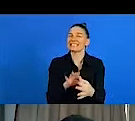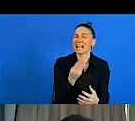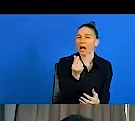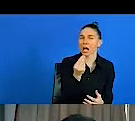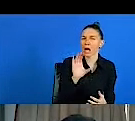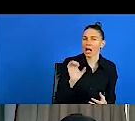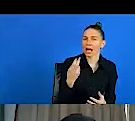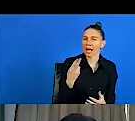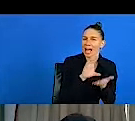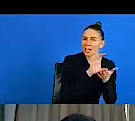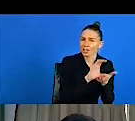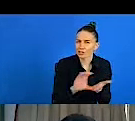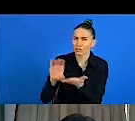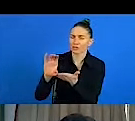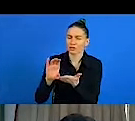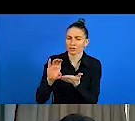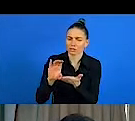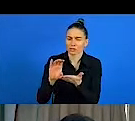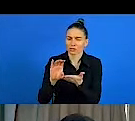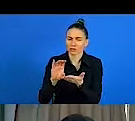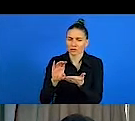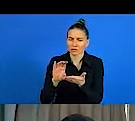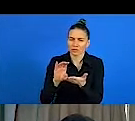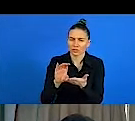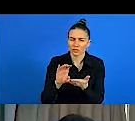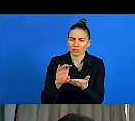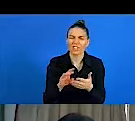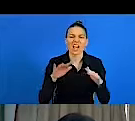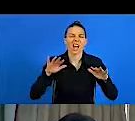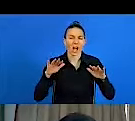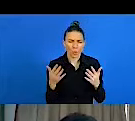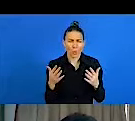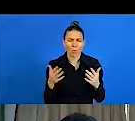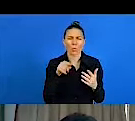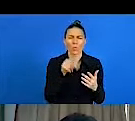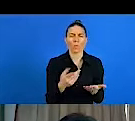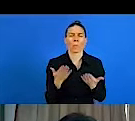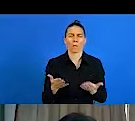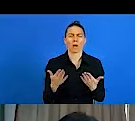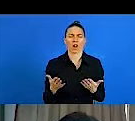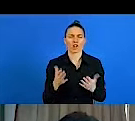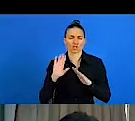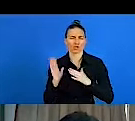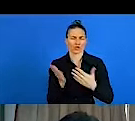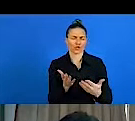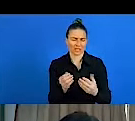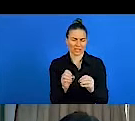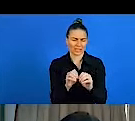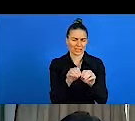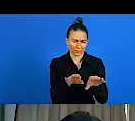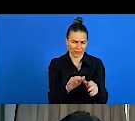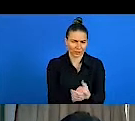through modernized service delivery. But what I really wanted to focus on today, as you mentioned in your introduction, is the policy note that we